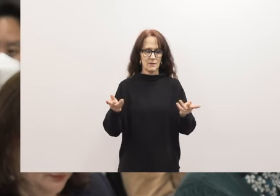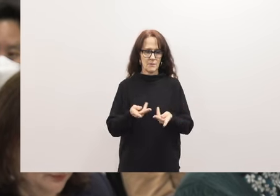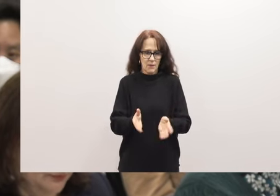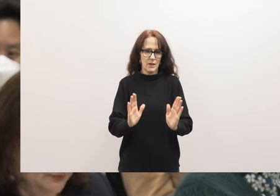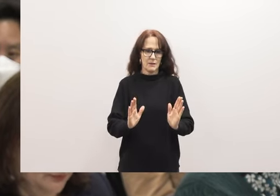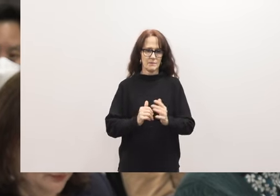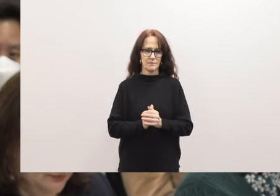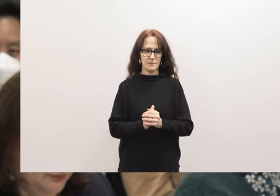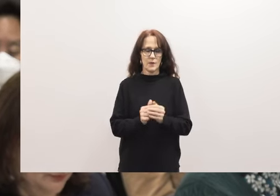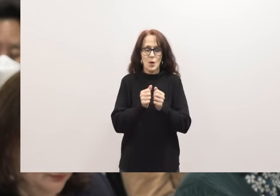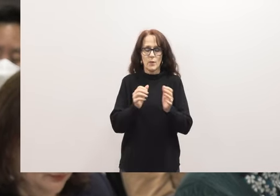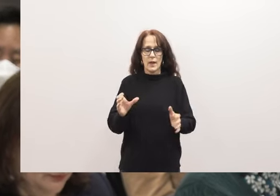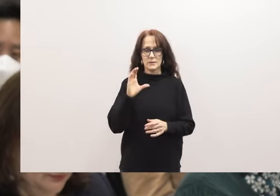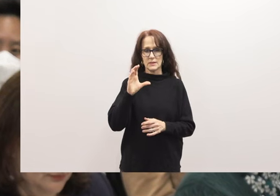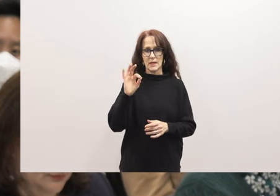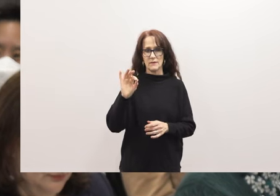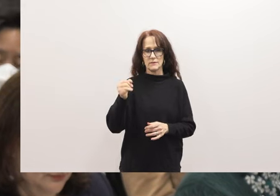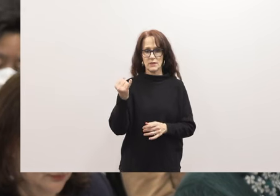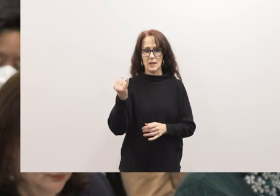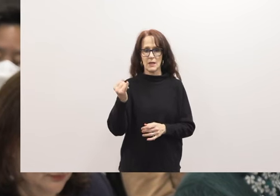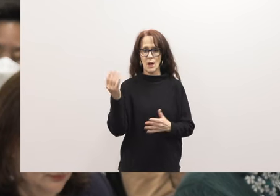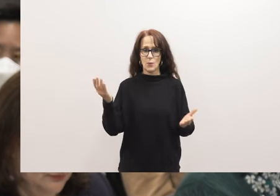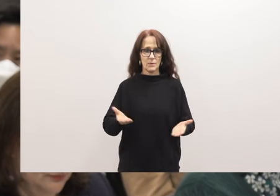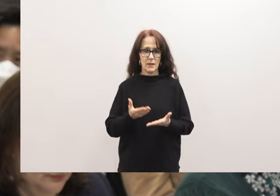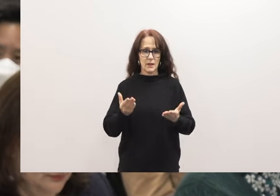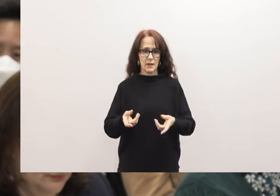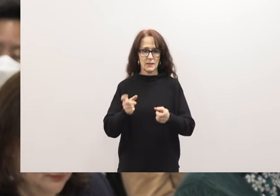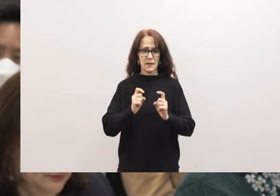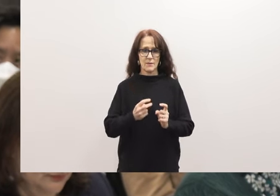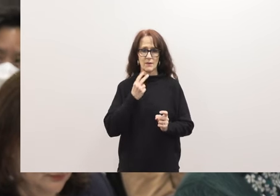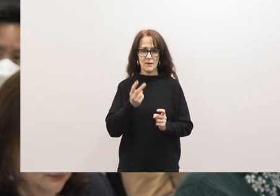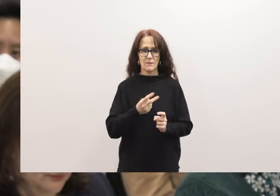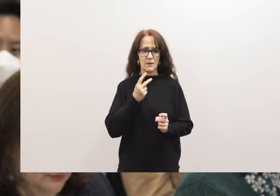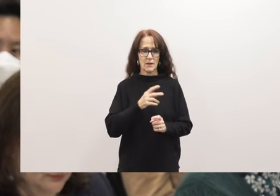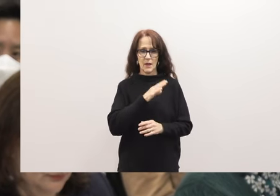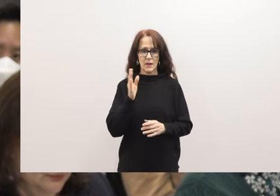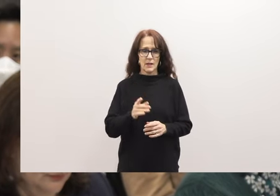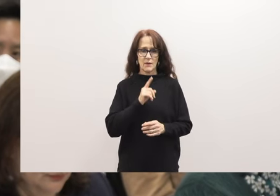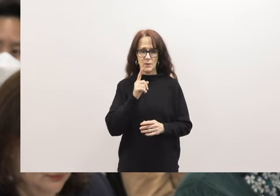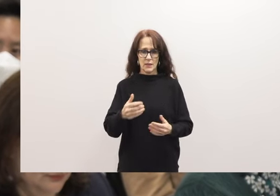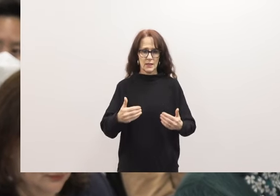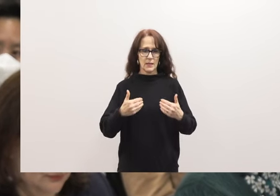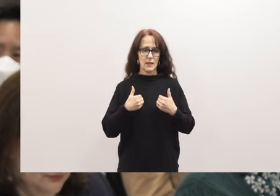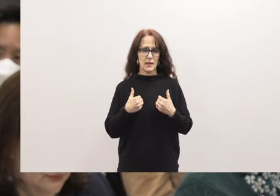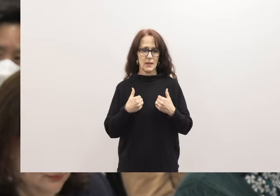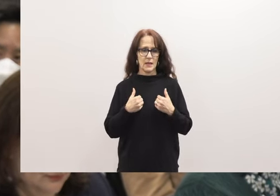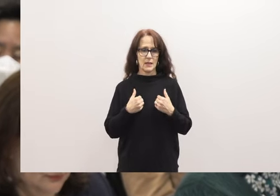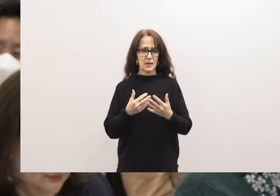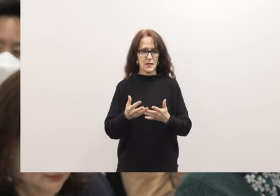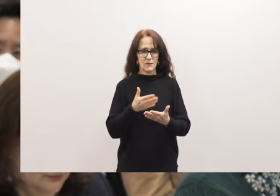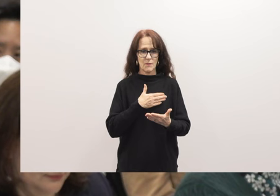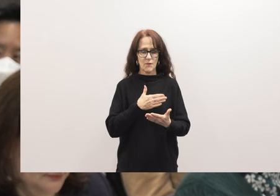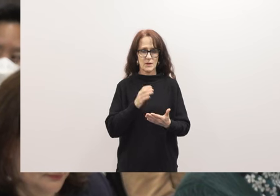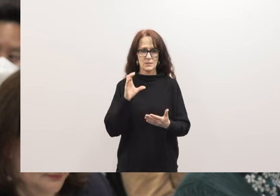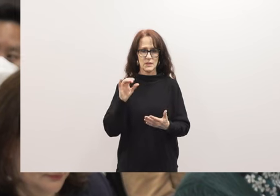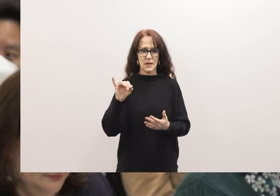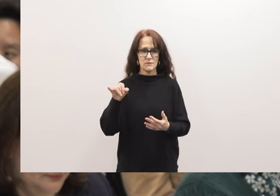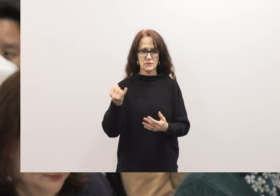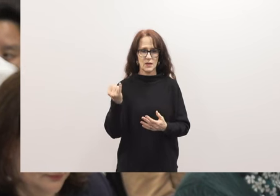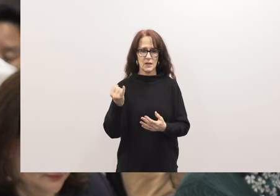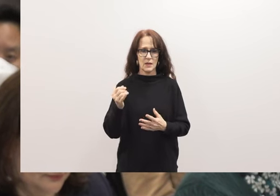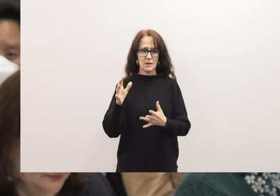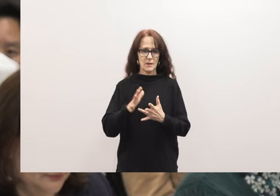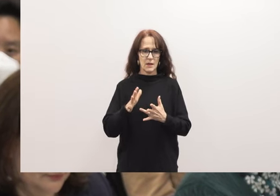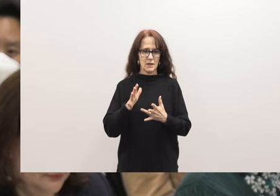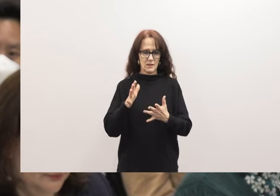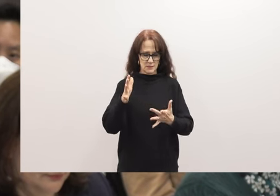without CFJ, I wouldn't be here today in general. CFJ gave me the voice that I feel like I never really had. Even before I started CFJ, my sophomore